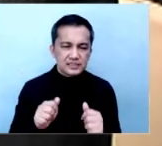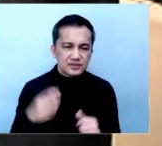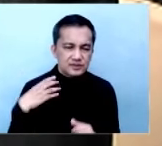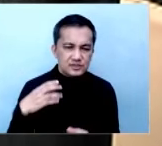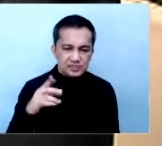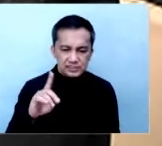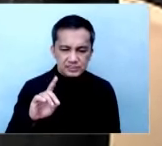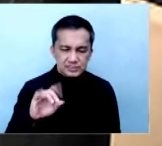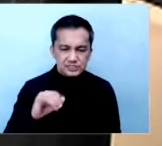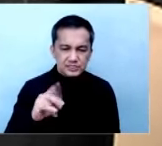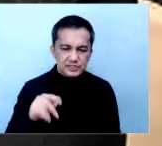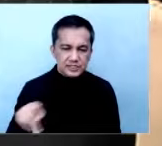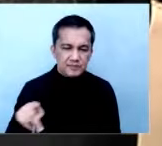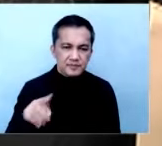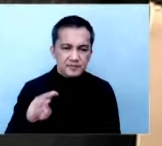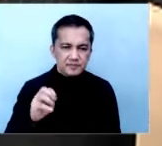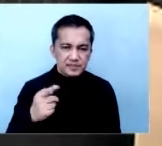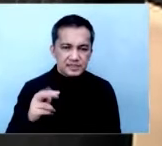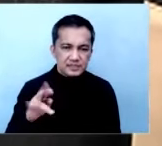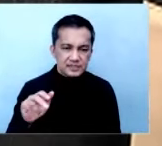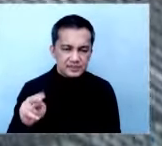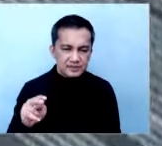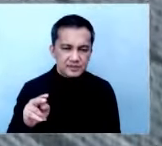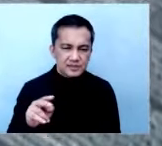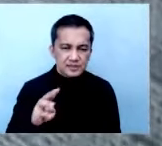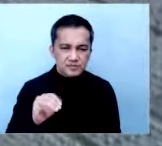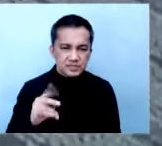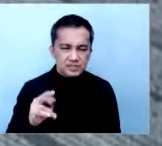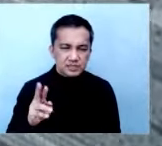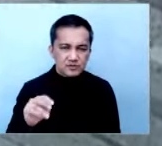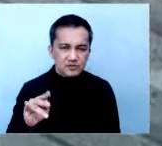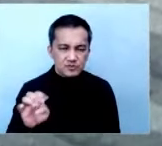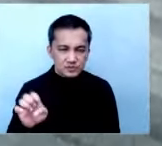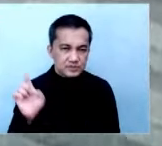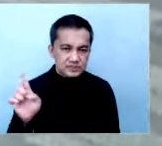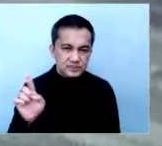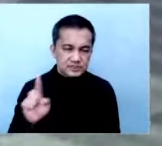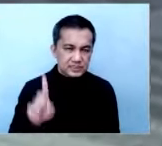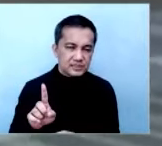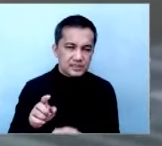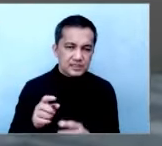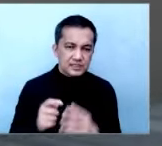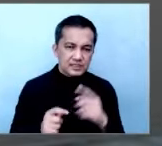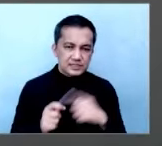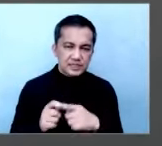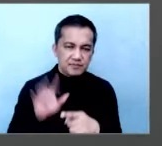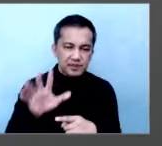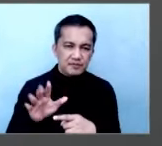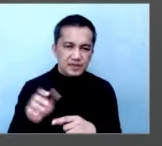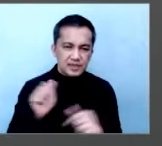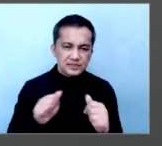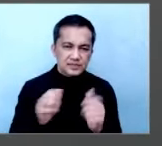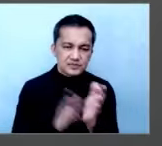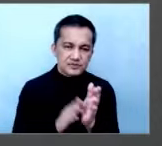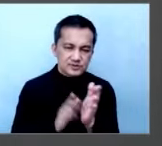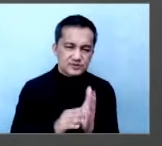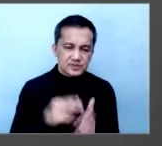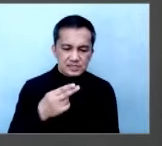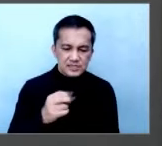Depp, Meg Ryan, at Mickey Rourke. Isa ito sa top 5 acting schools sa